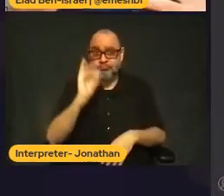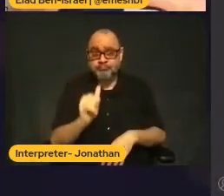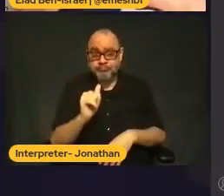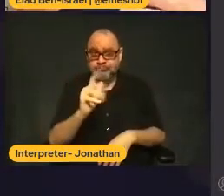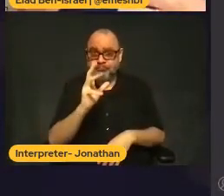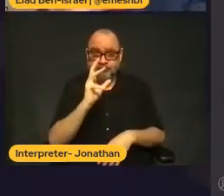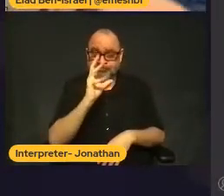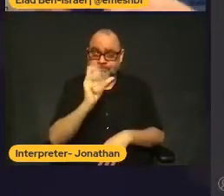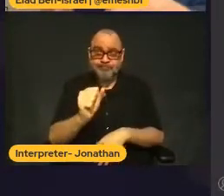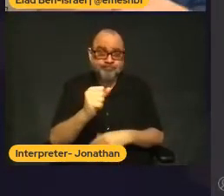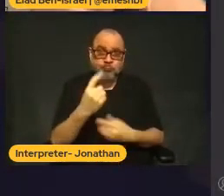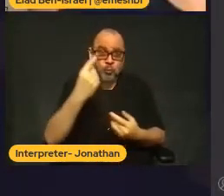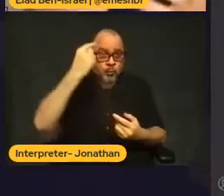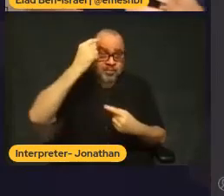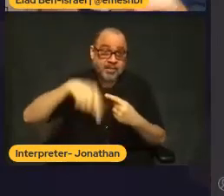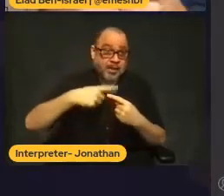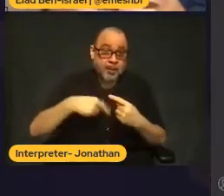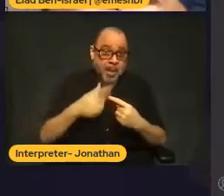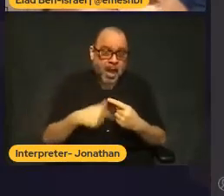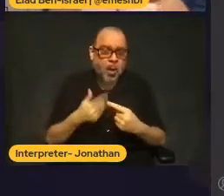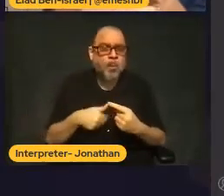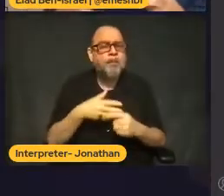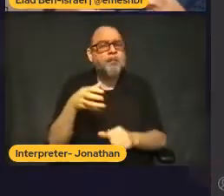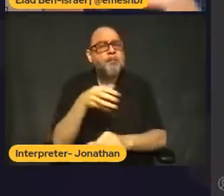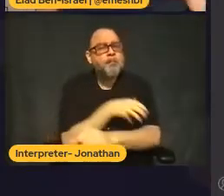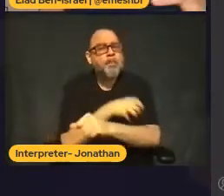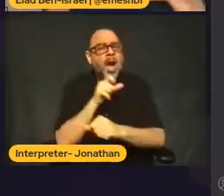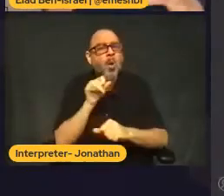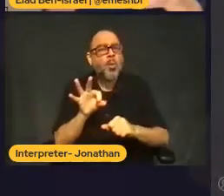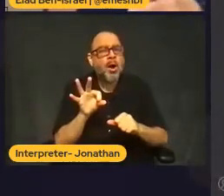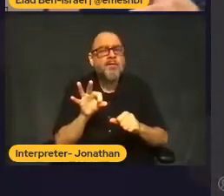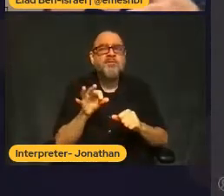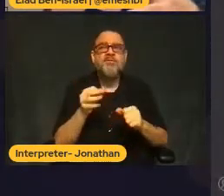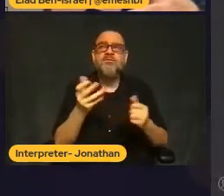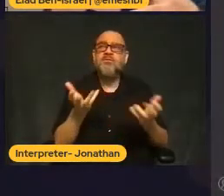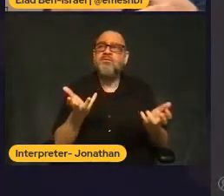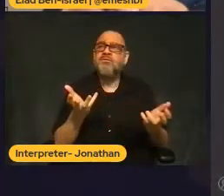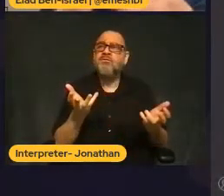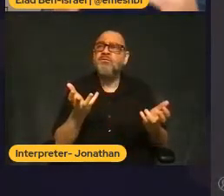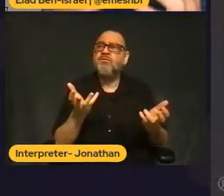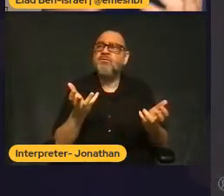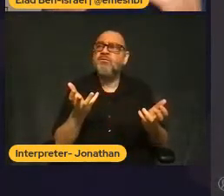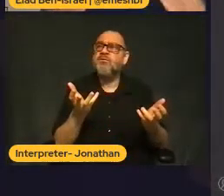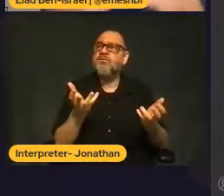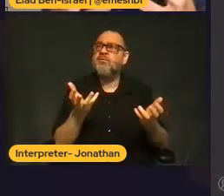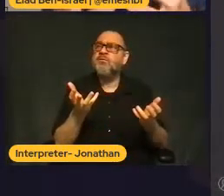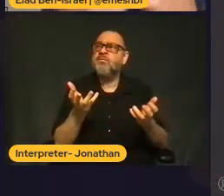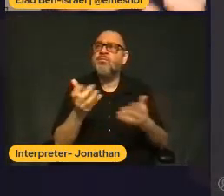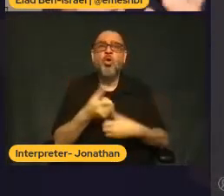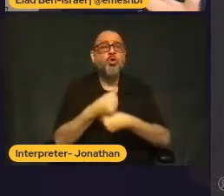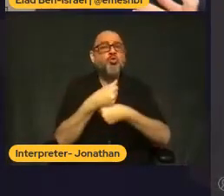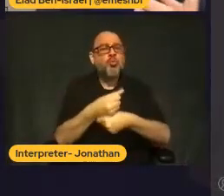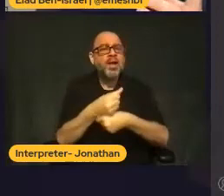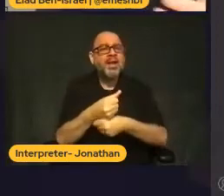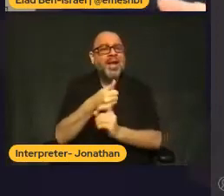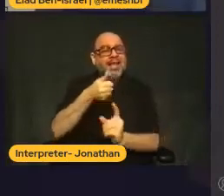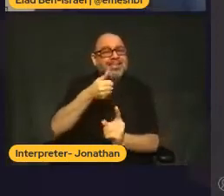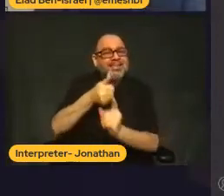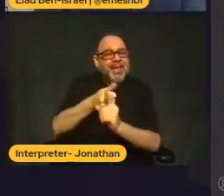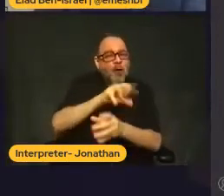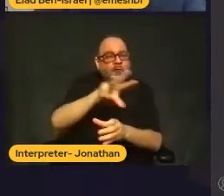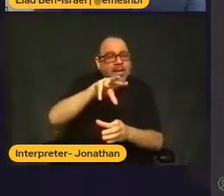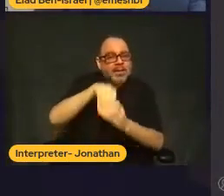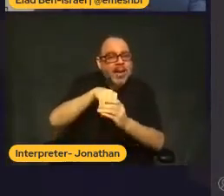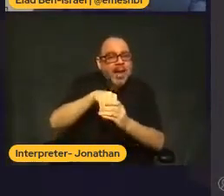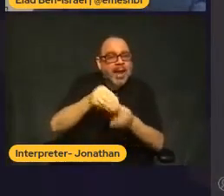about the power of being able to like create a self-contained component, right? This